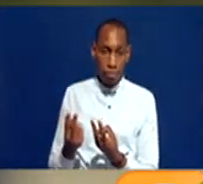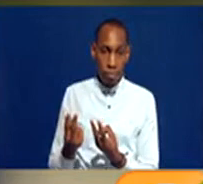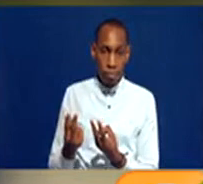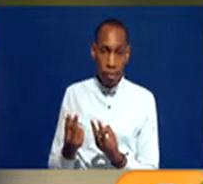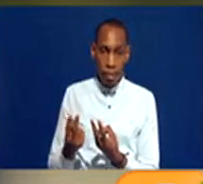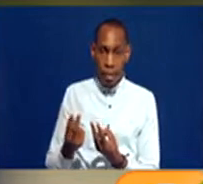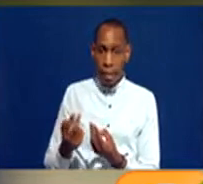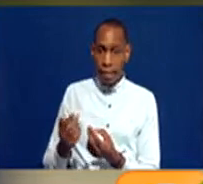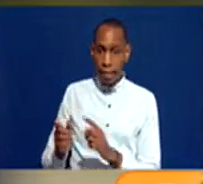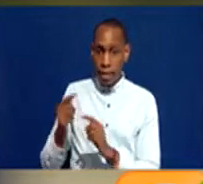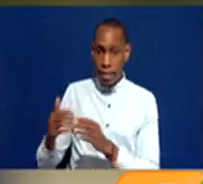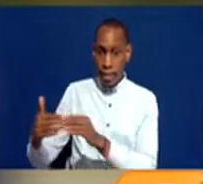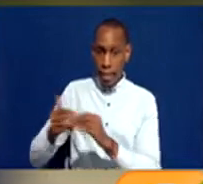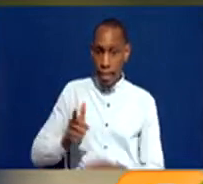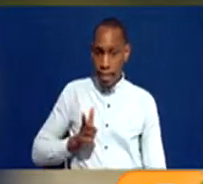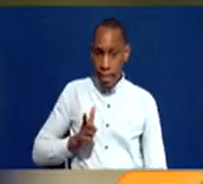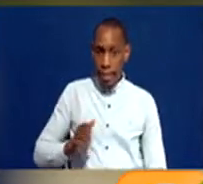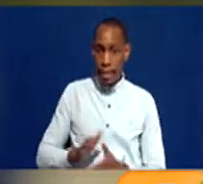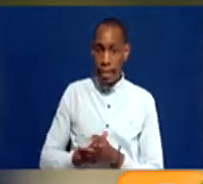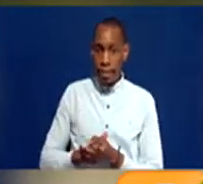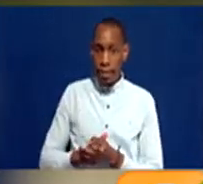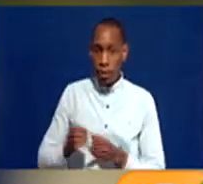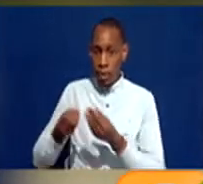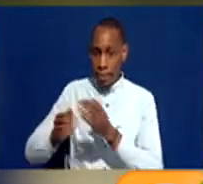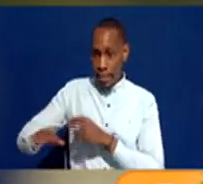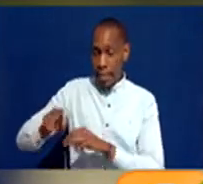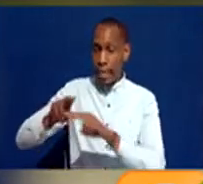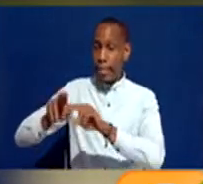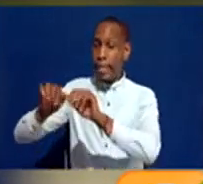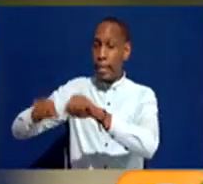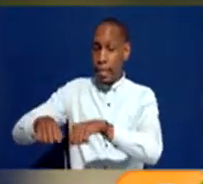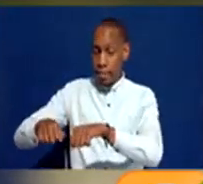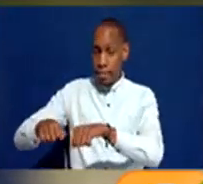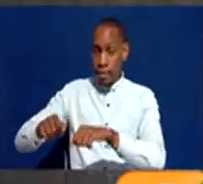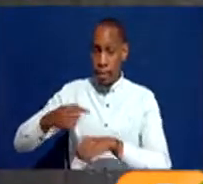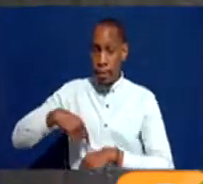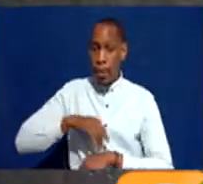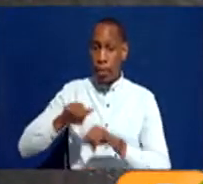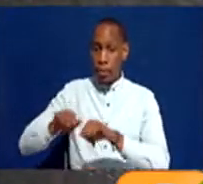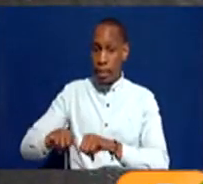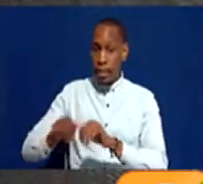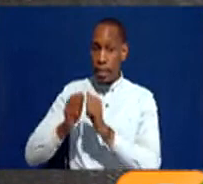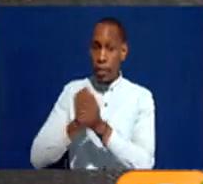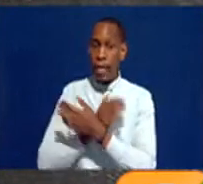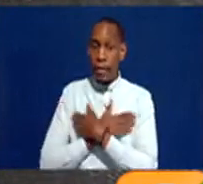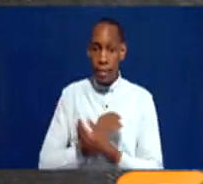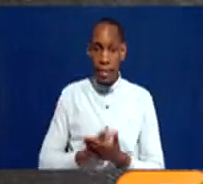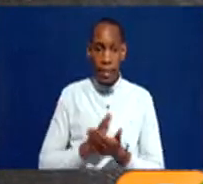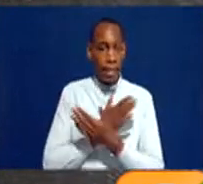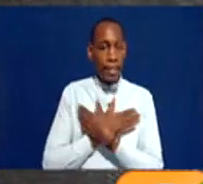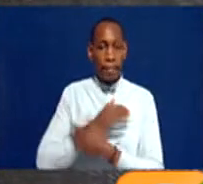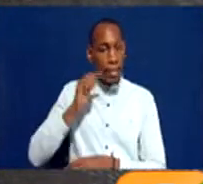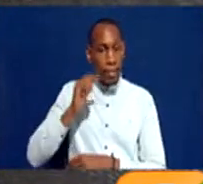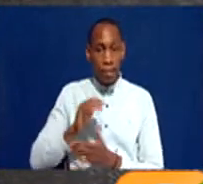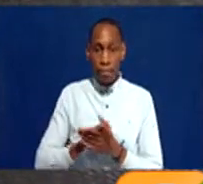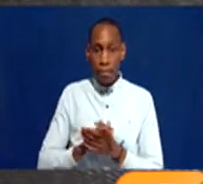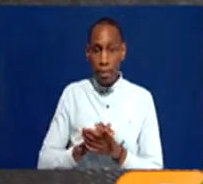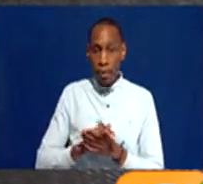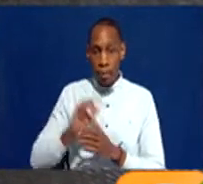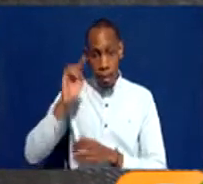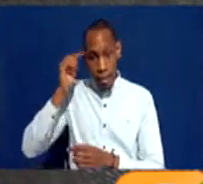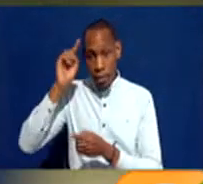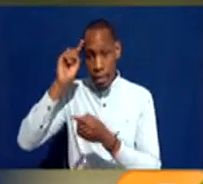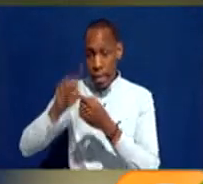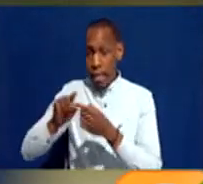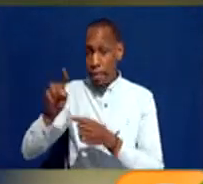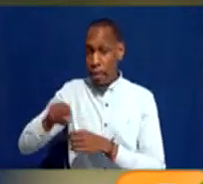he brought the ladies, and he gave a space where we were sitting. Tom and his friends did not suspect any ill